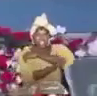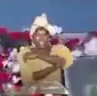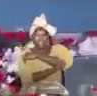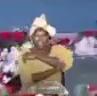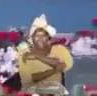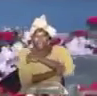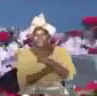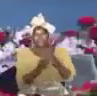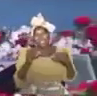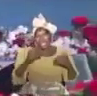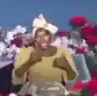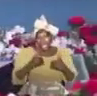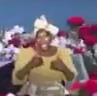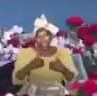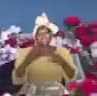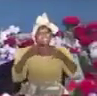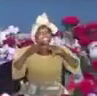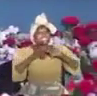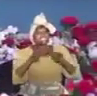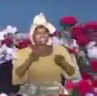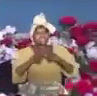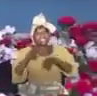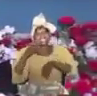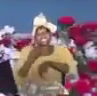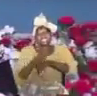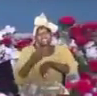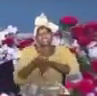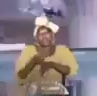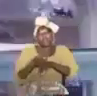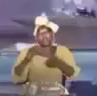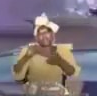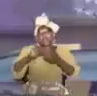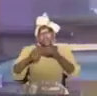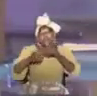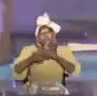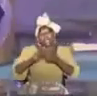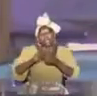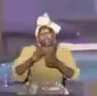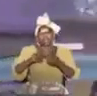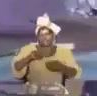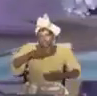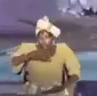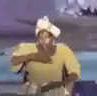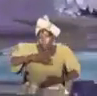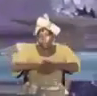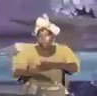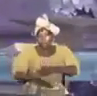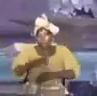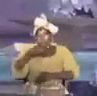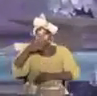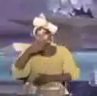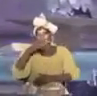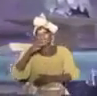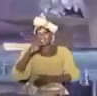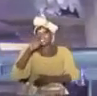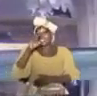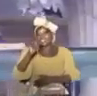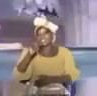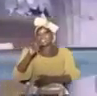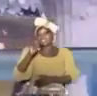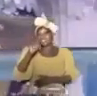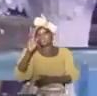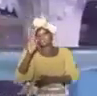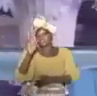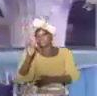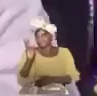of infertility problems. You find that from Genesis 15, 1 to 3. The Bible does not hide